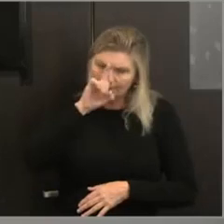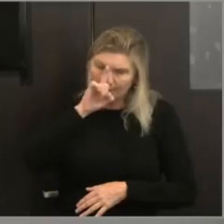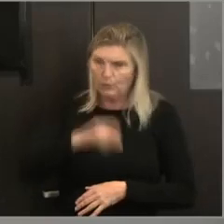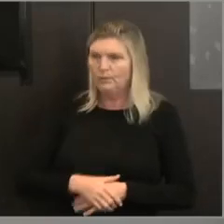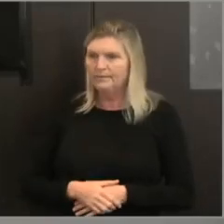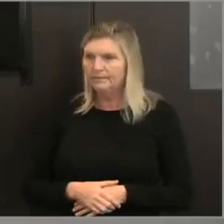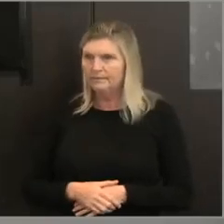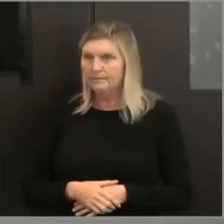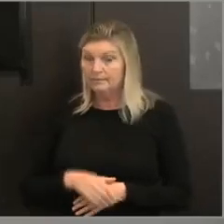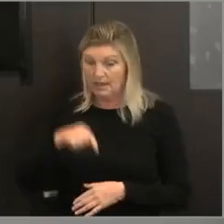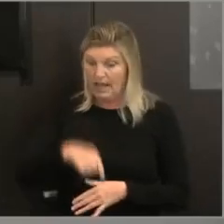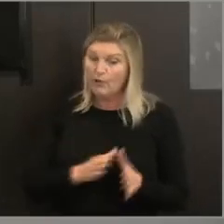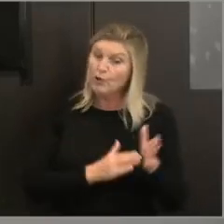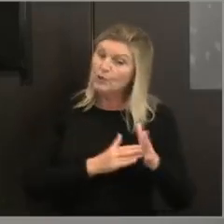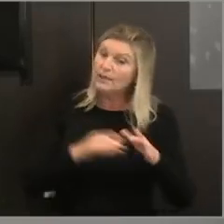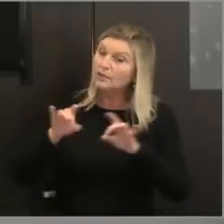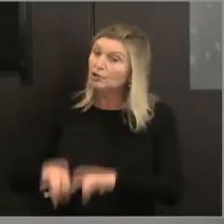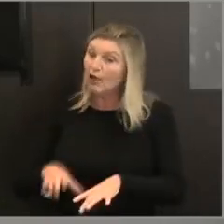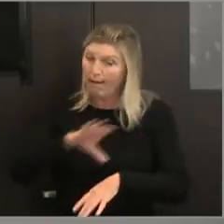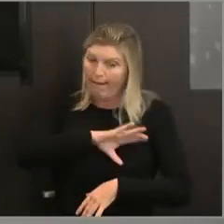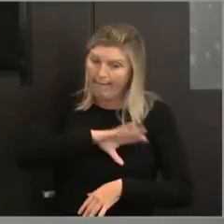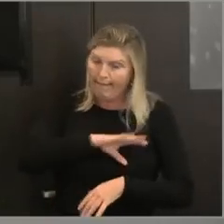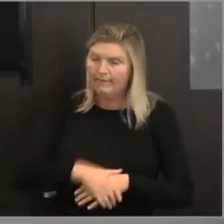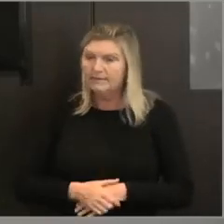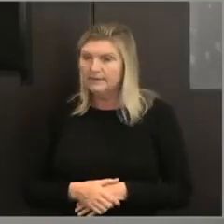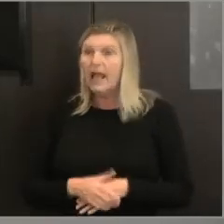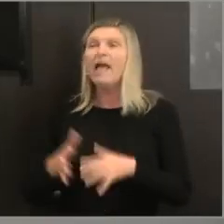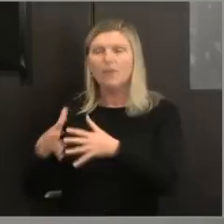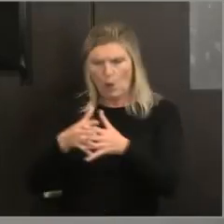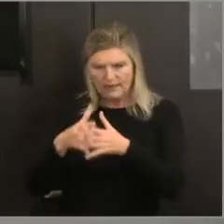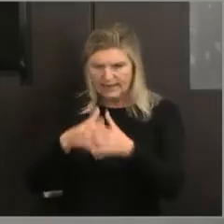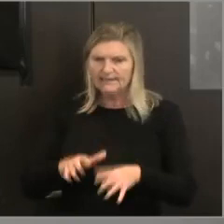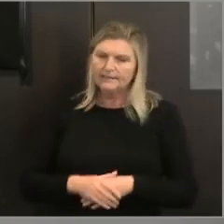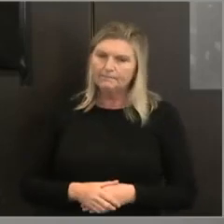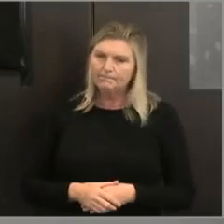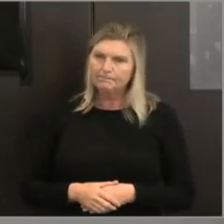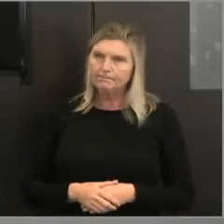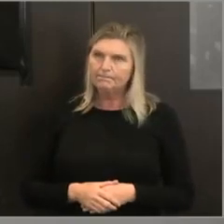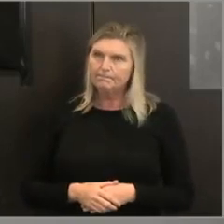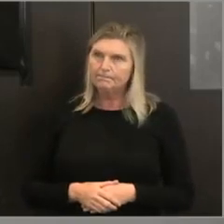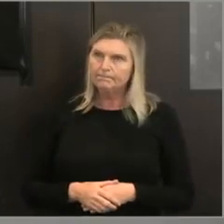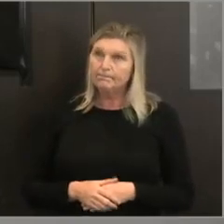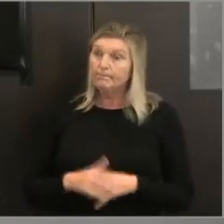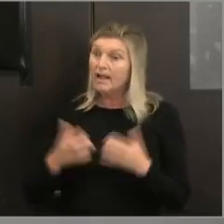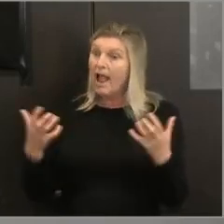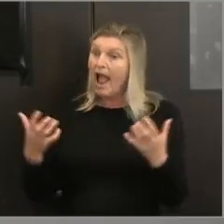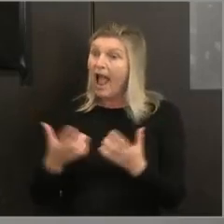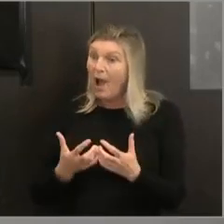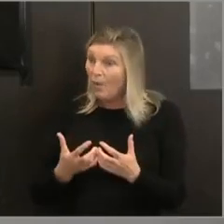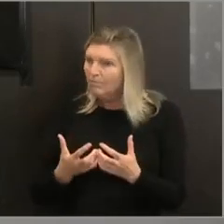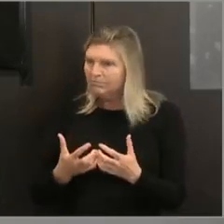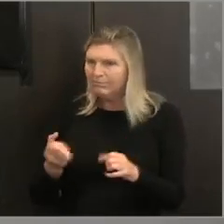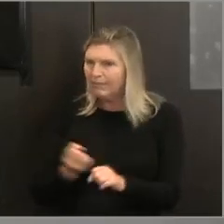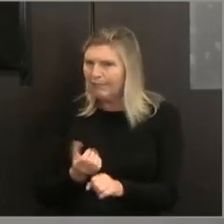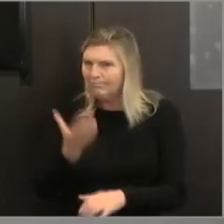peoples in New Zealand, Australia, Canada, and the United States. And they did that by inventing